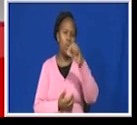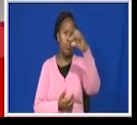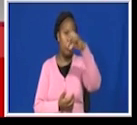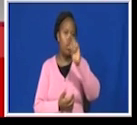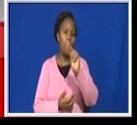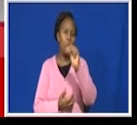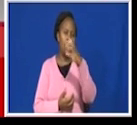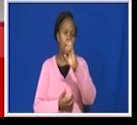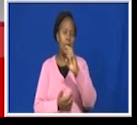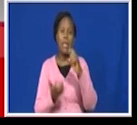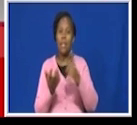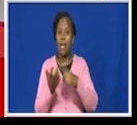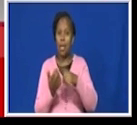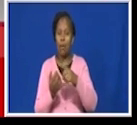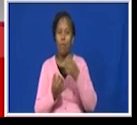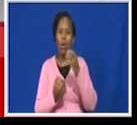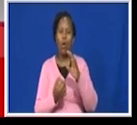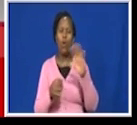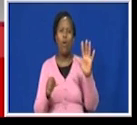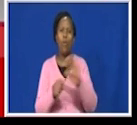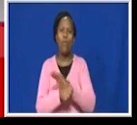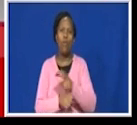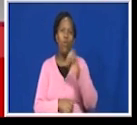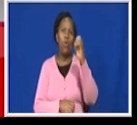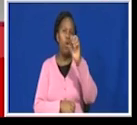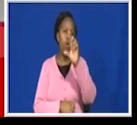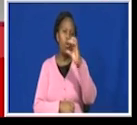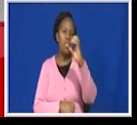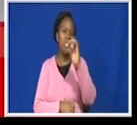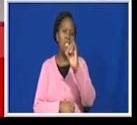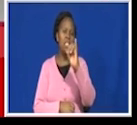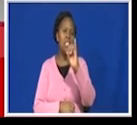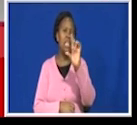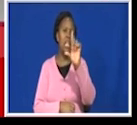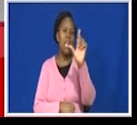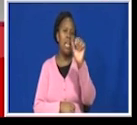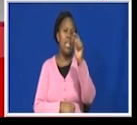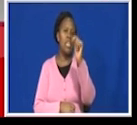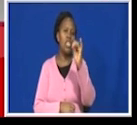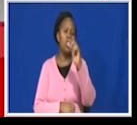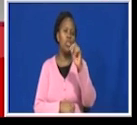frequency is the number of full oscillations in 1 second.